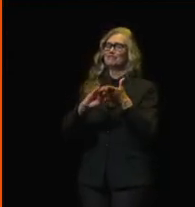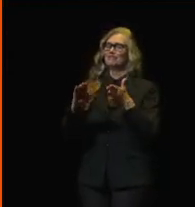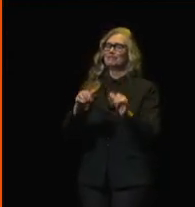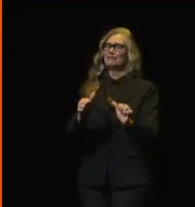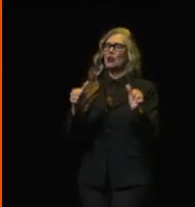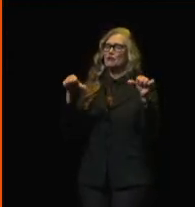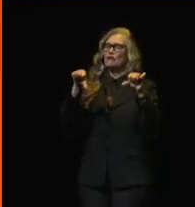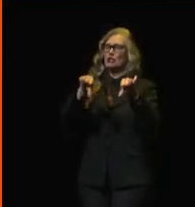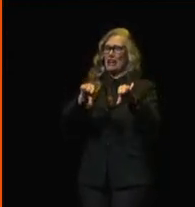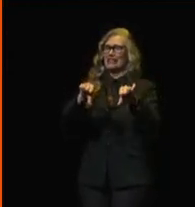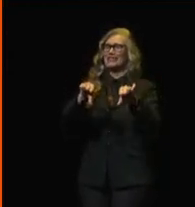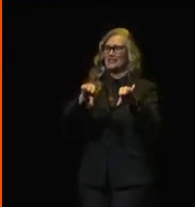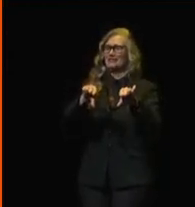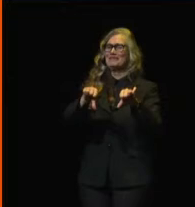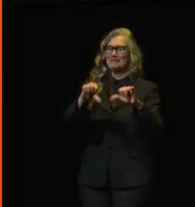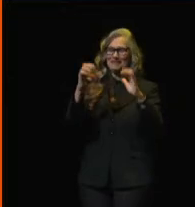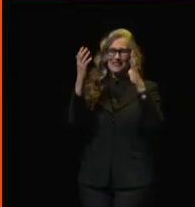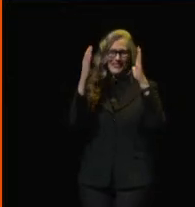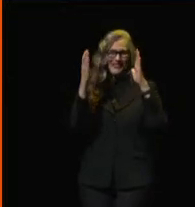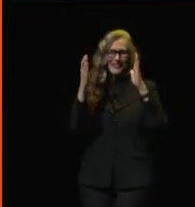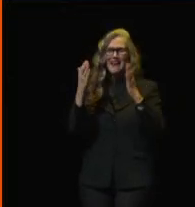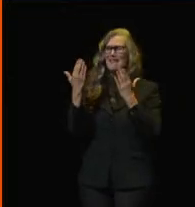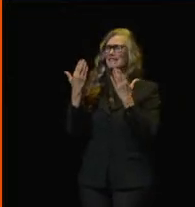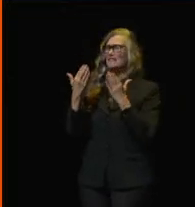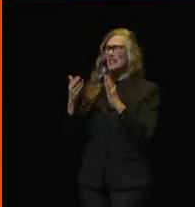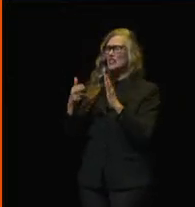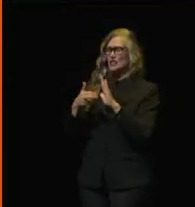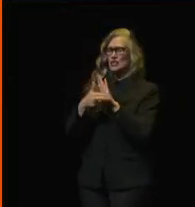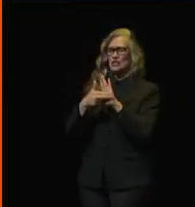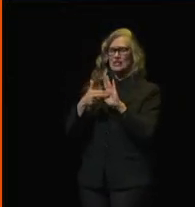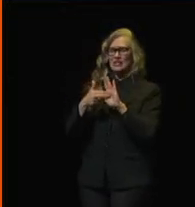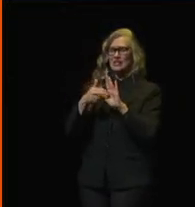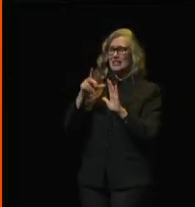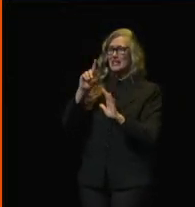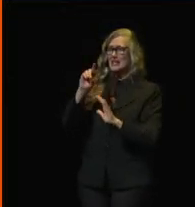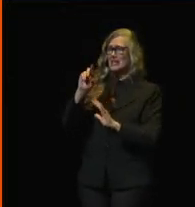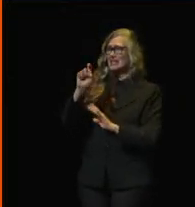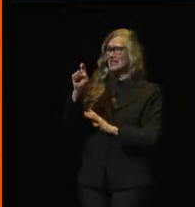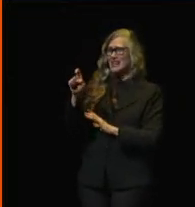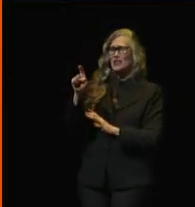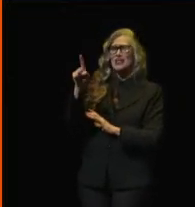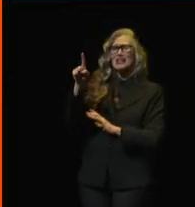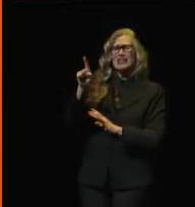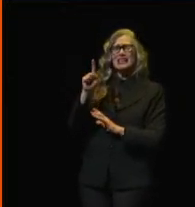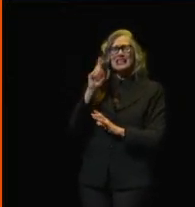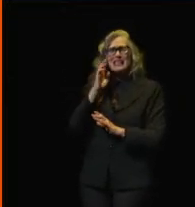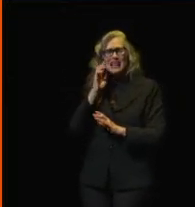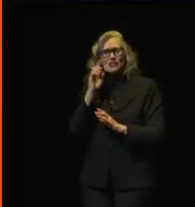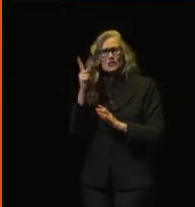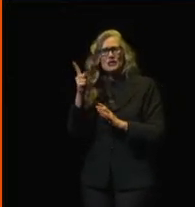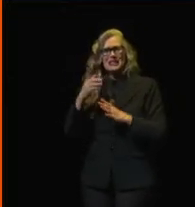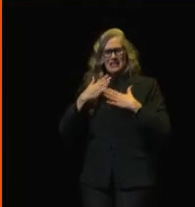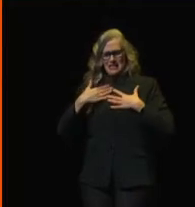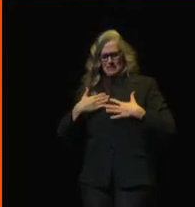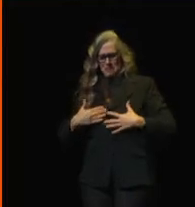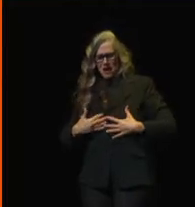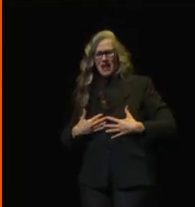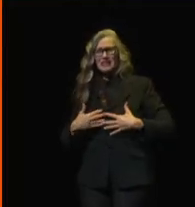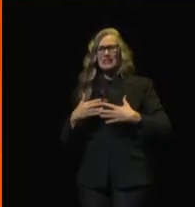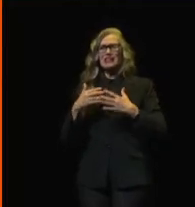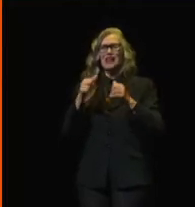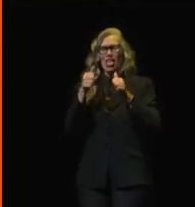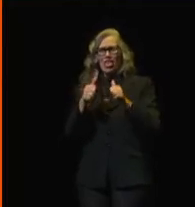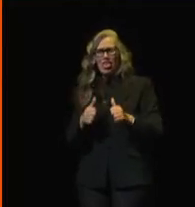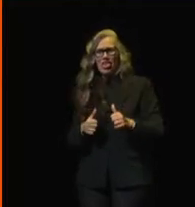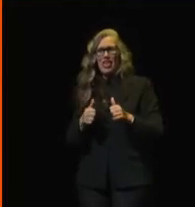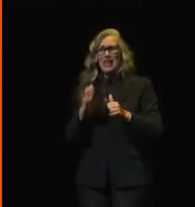After his diagnosis, he realized that his own story, his failing voice, his dying body had become